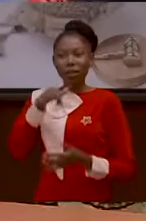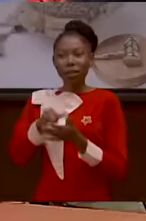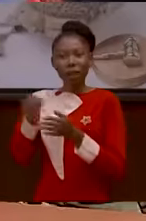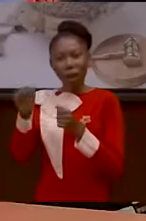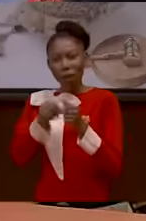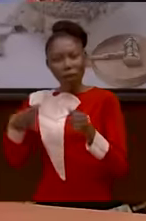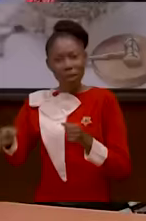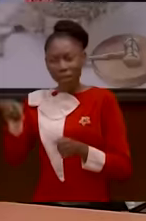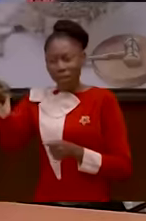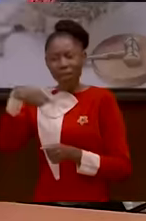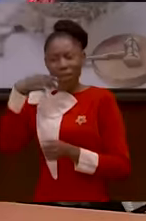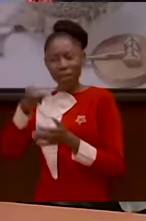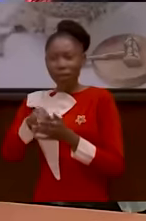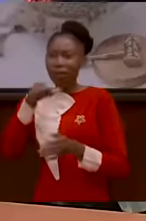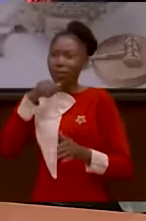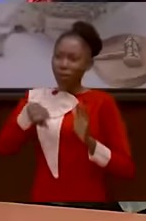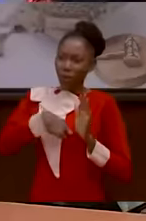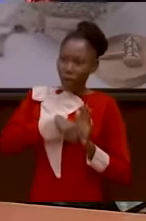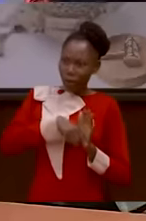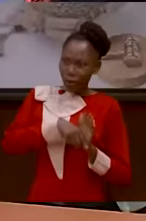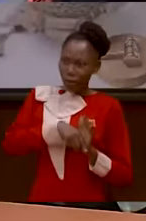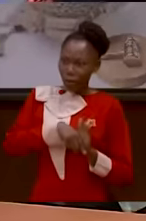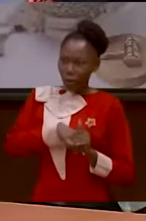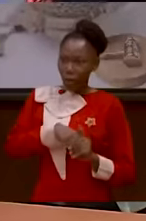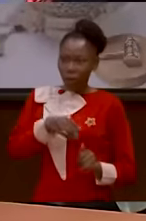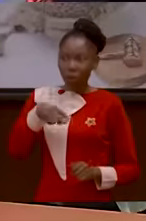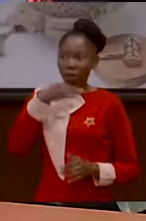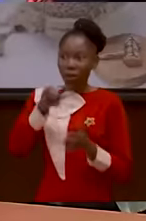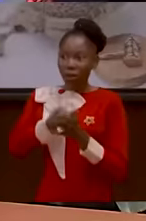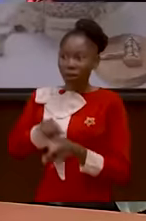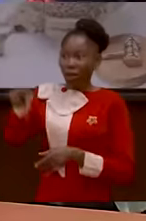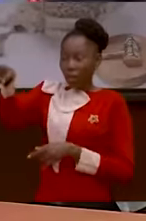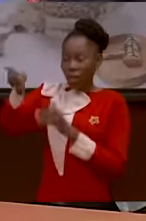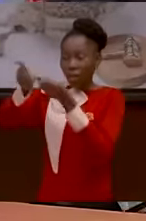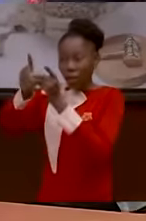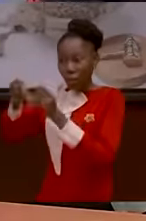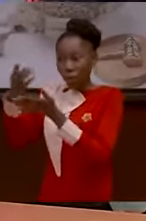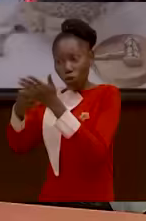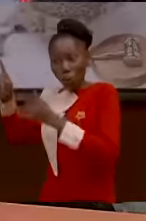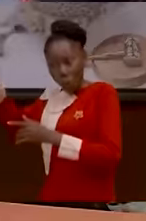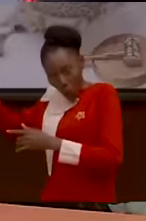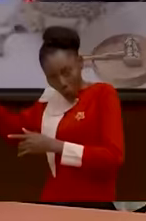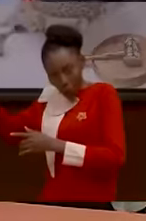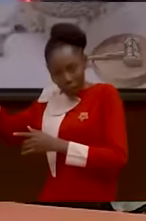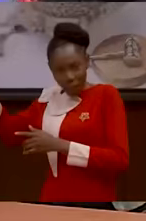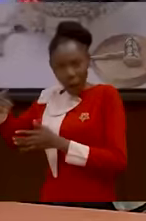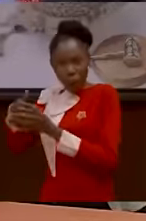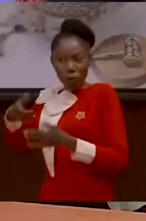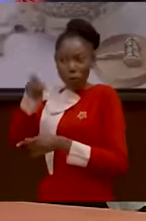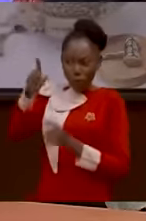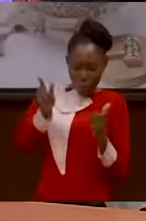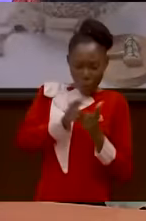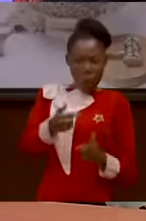things he said is a lie. He said he knows me with a lot. He was dating someone before he met me. He lied that he does not have a